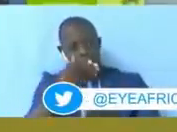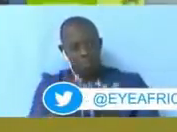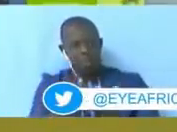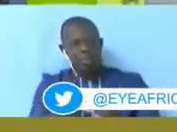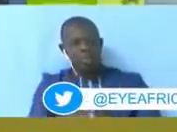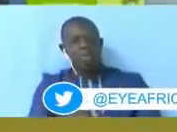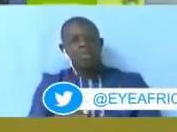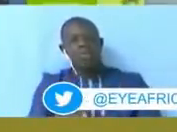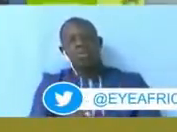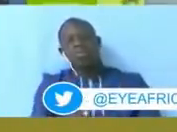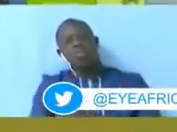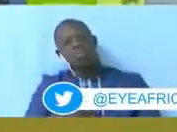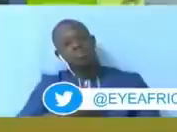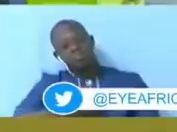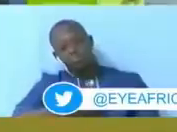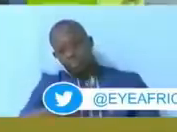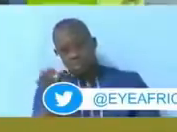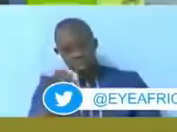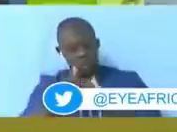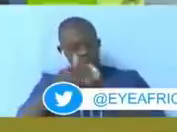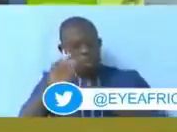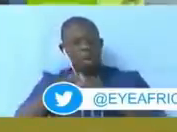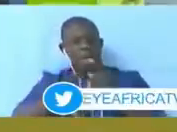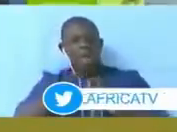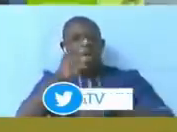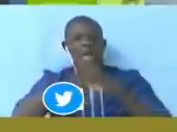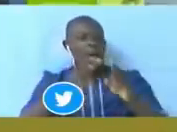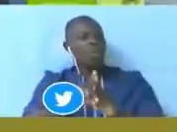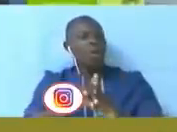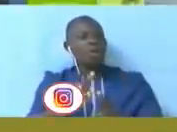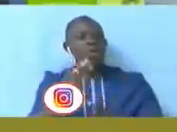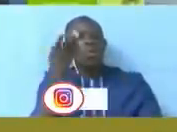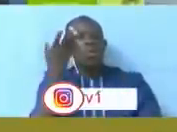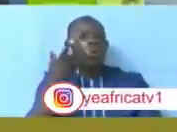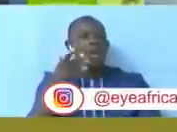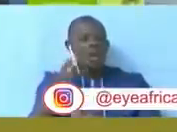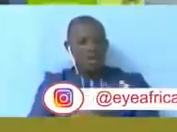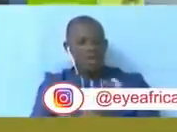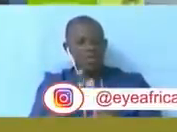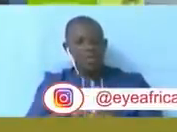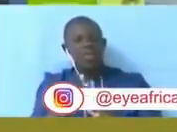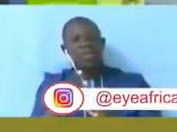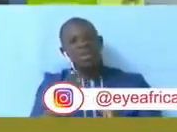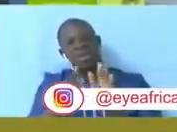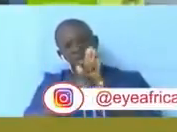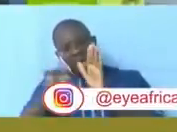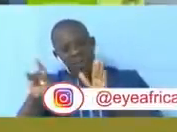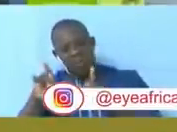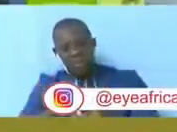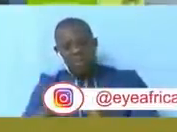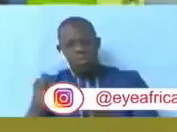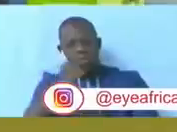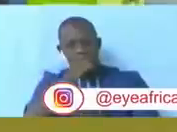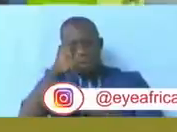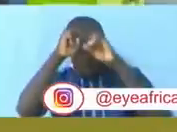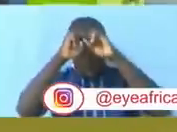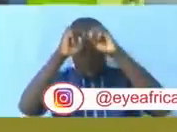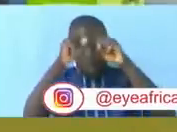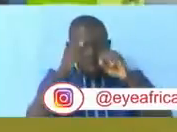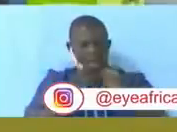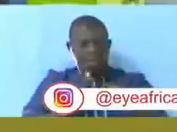was worse than the dictatorship that we had during full military dispensation. Wole fang jawyata tajire ya